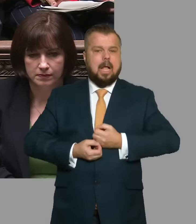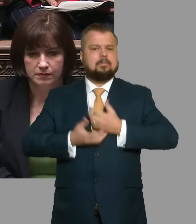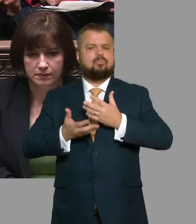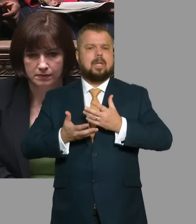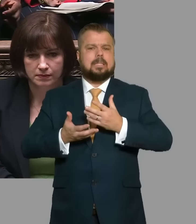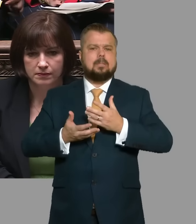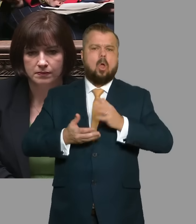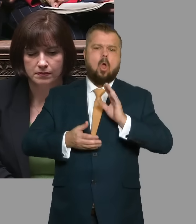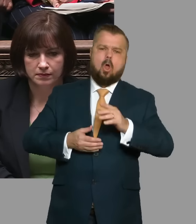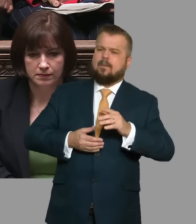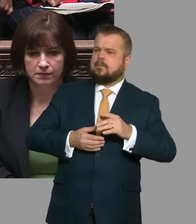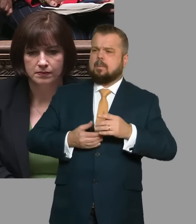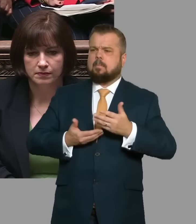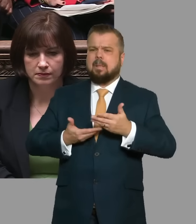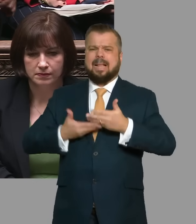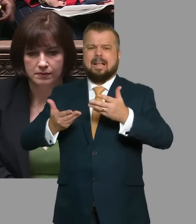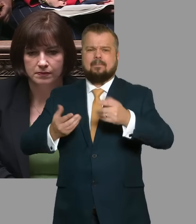Greenland.